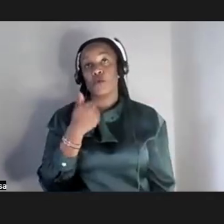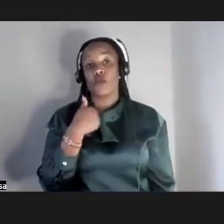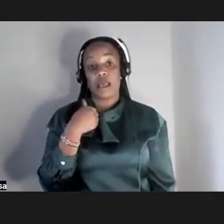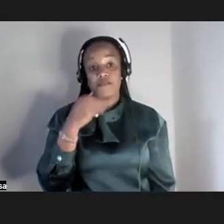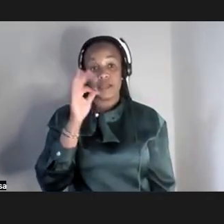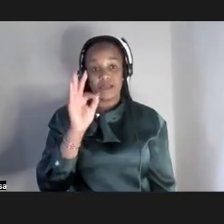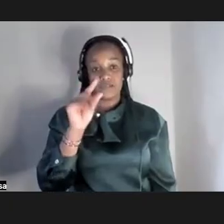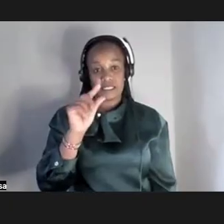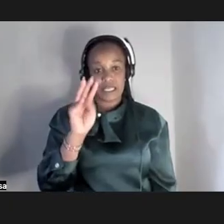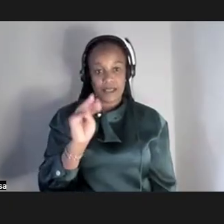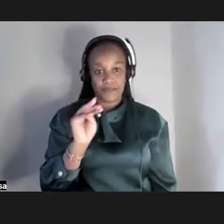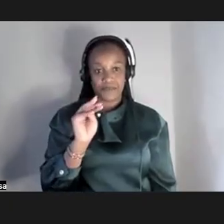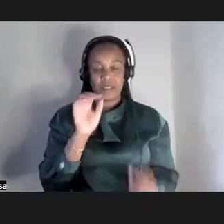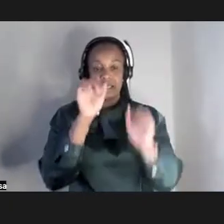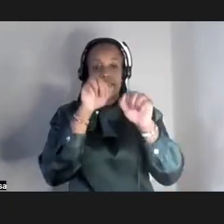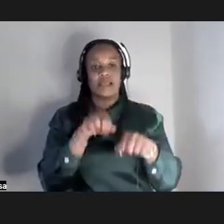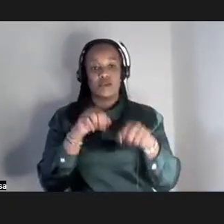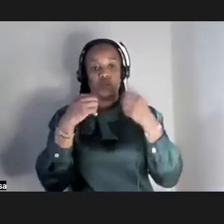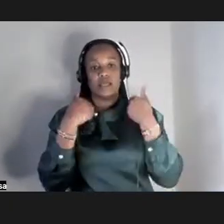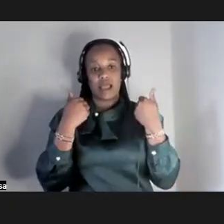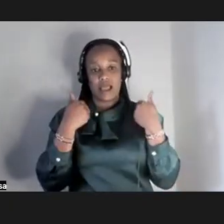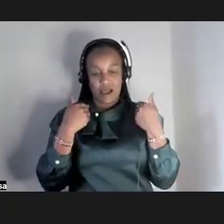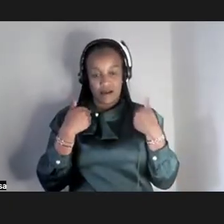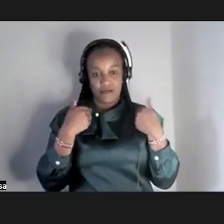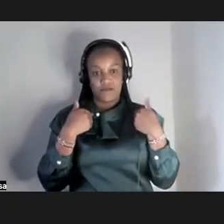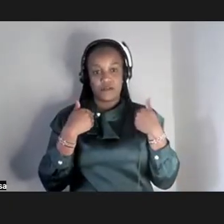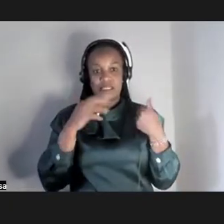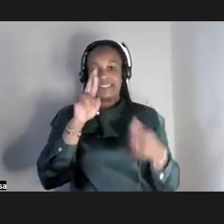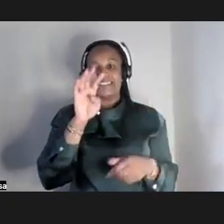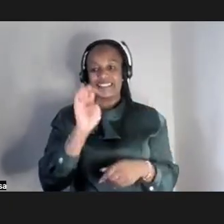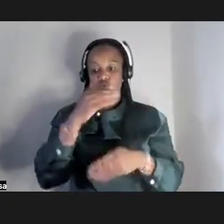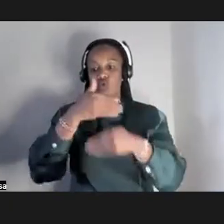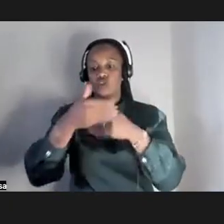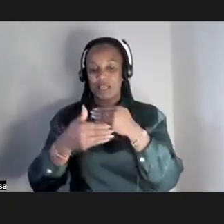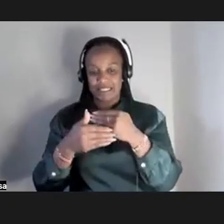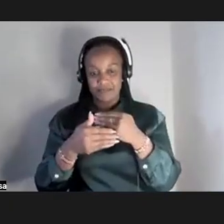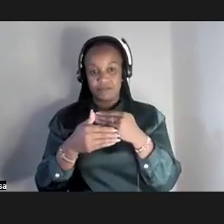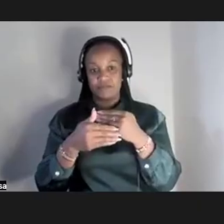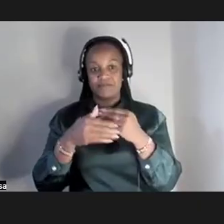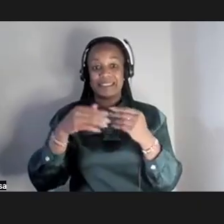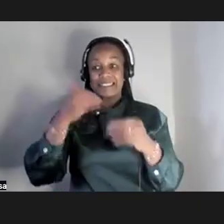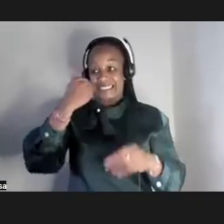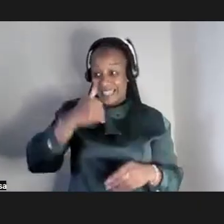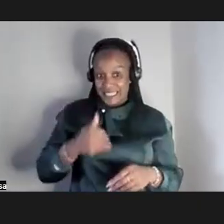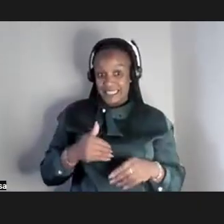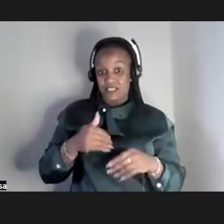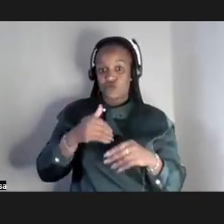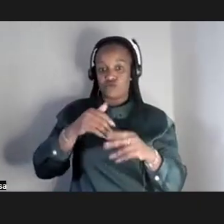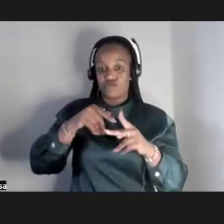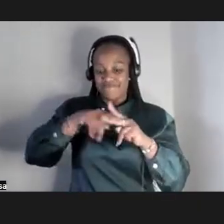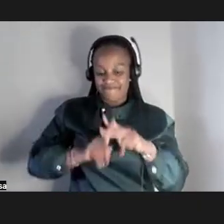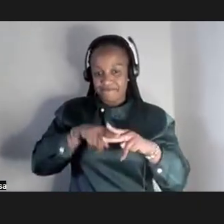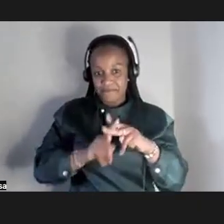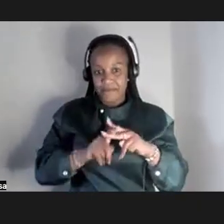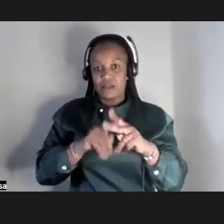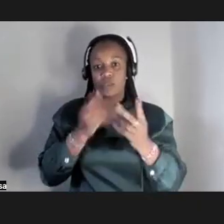Can we have even reconstructive surgeries to repair the injuries that were caused by FGM? Of course,